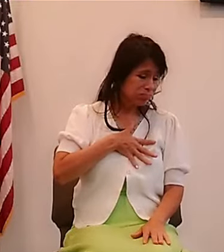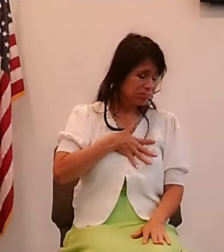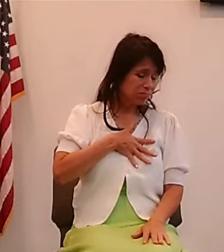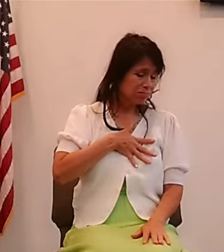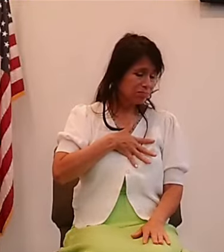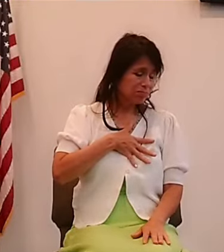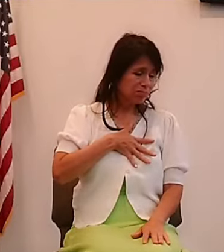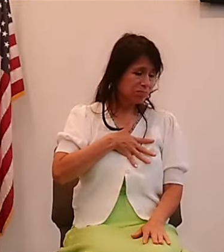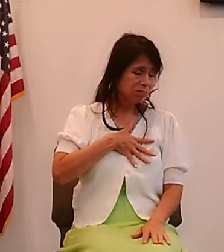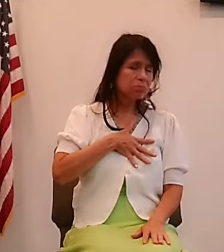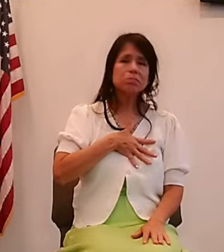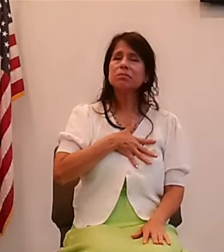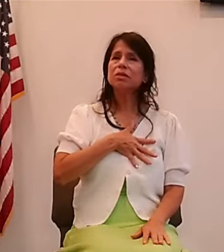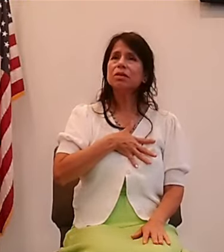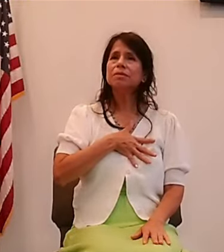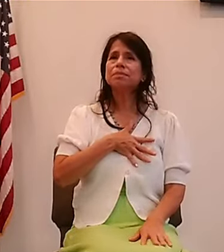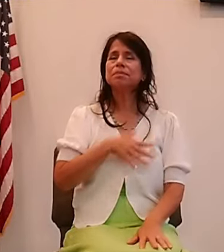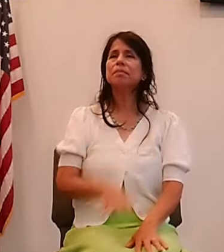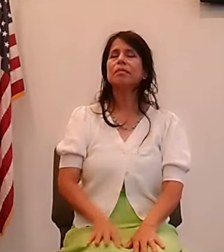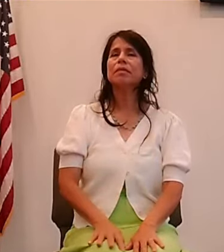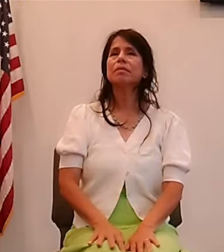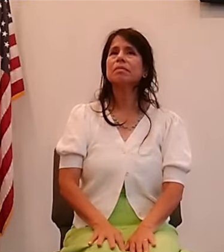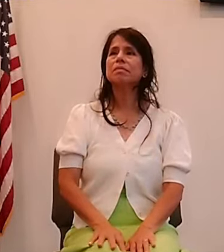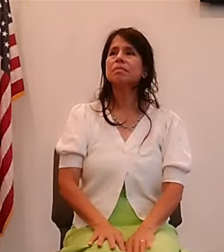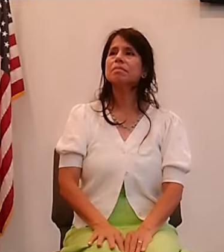know, you could easily say